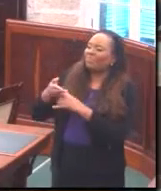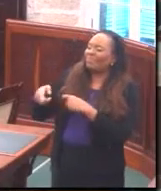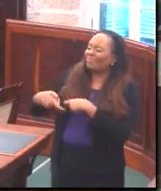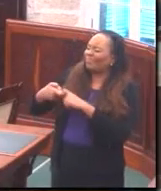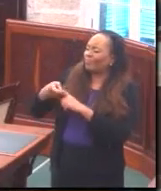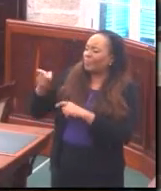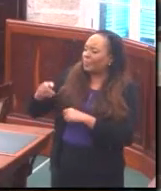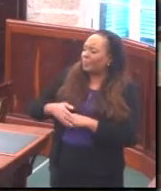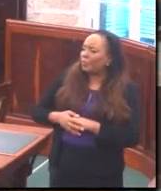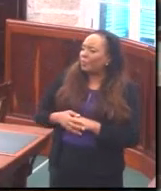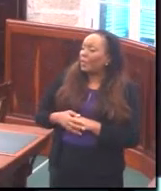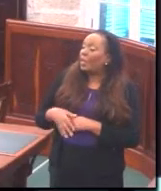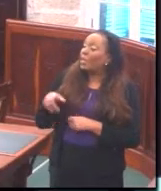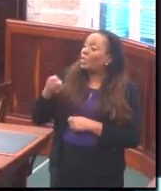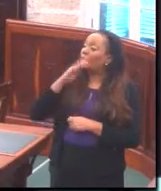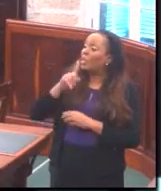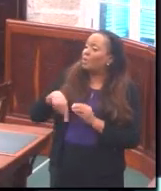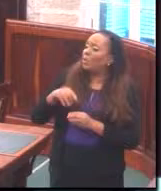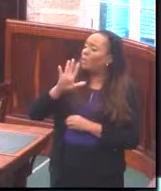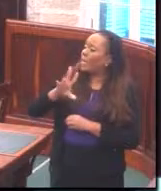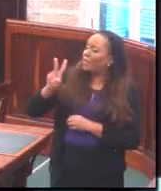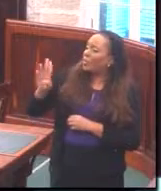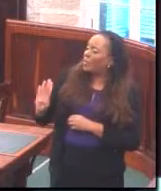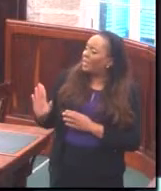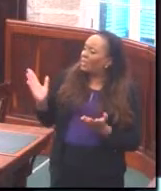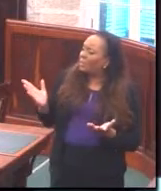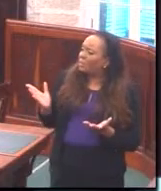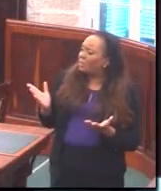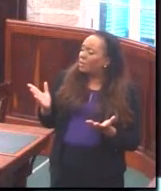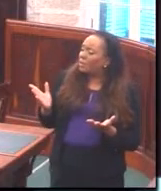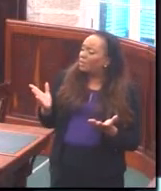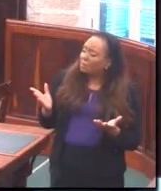with 52B or with any... I'm all 52B, sir. No, but